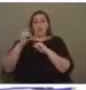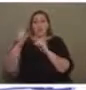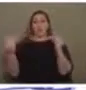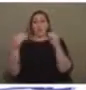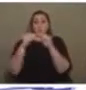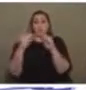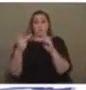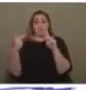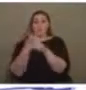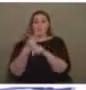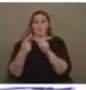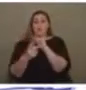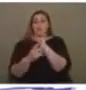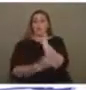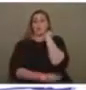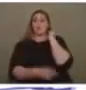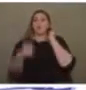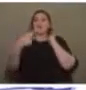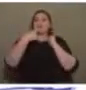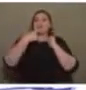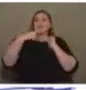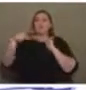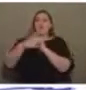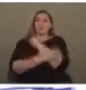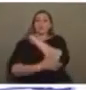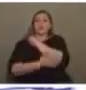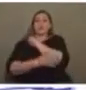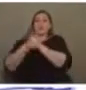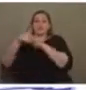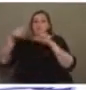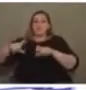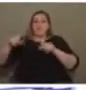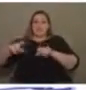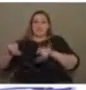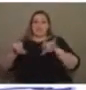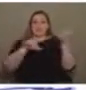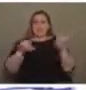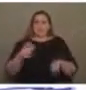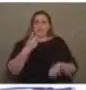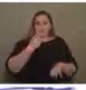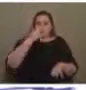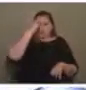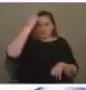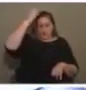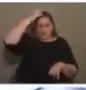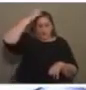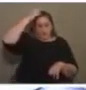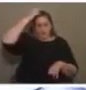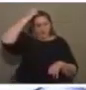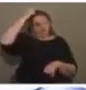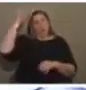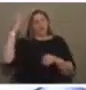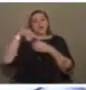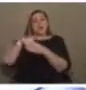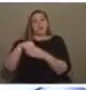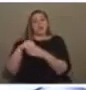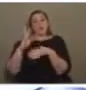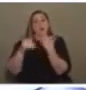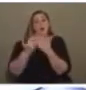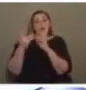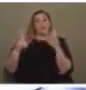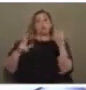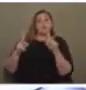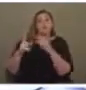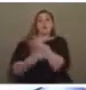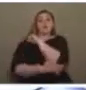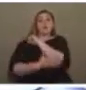end up testing the same proportion of the population that Puerto Rico tests. There are issues of, are you including everybody in those countries in the test? And Puerto